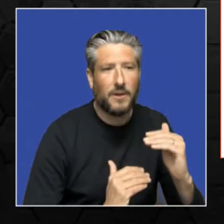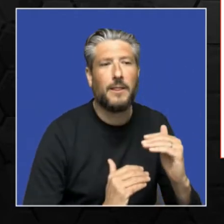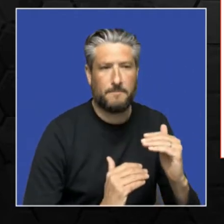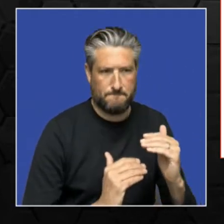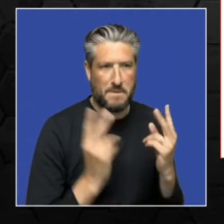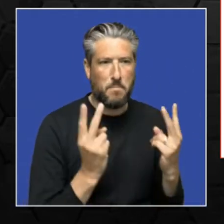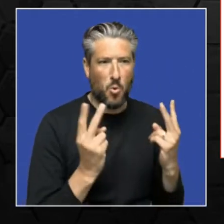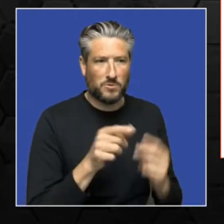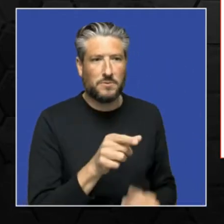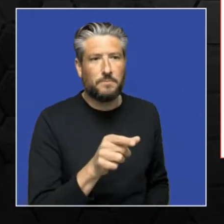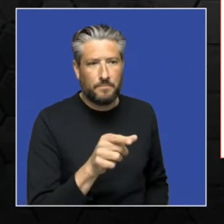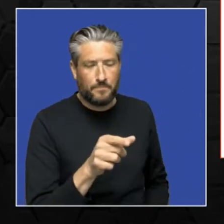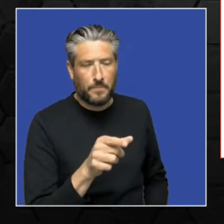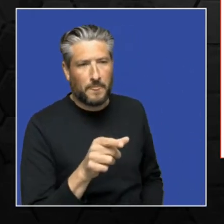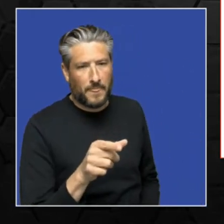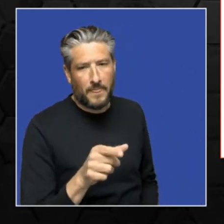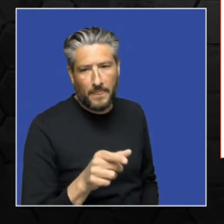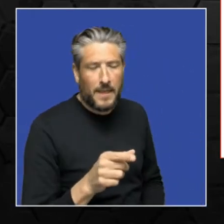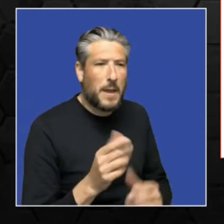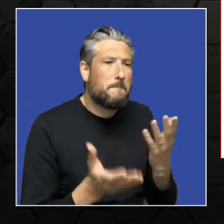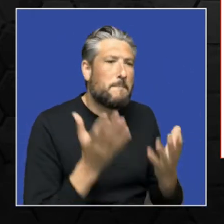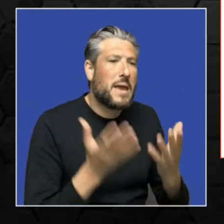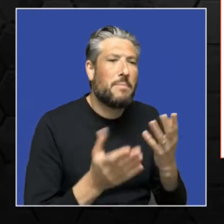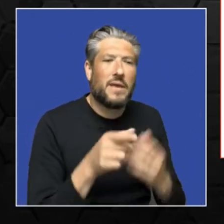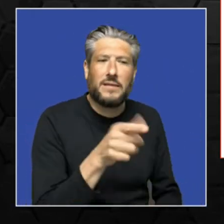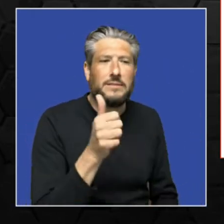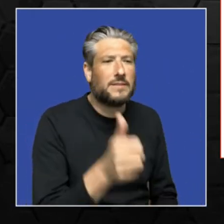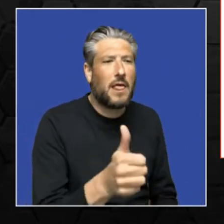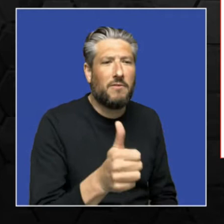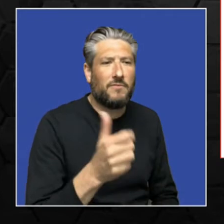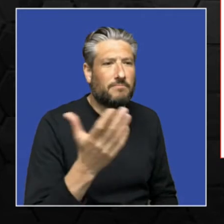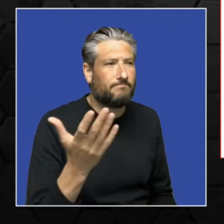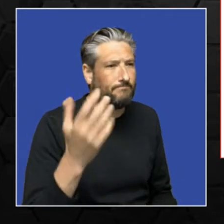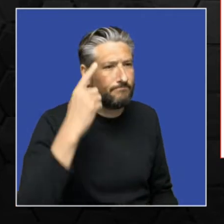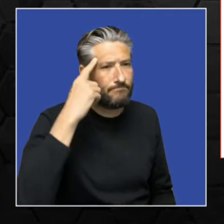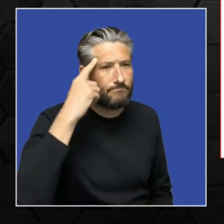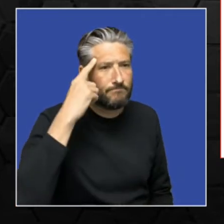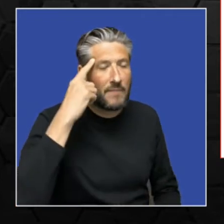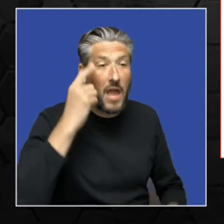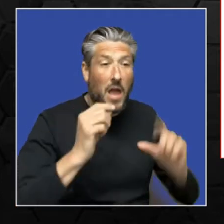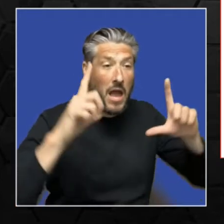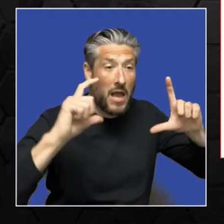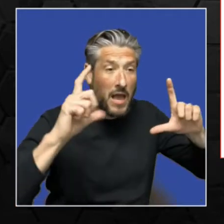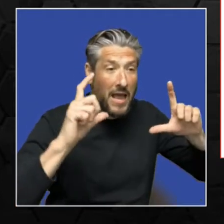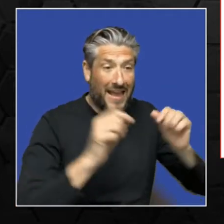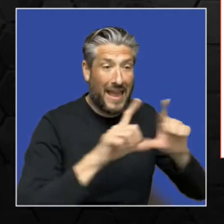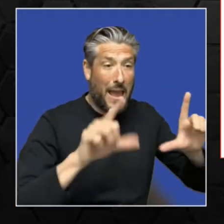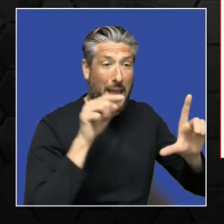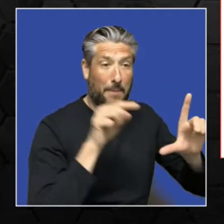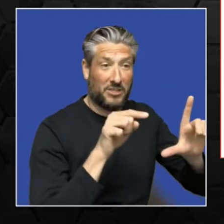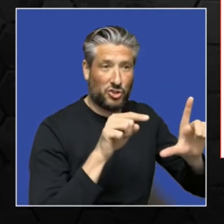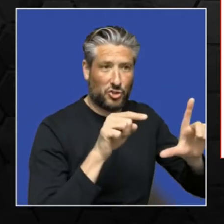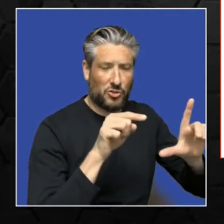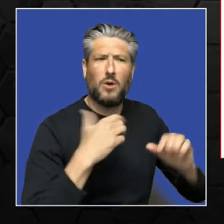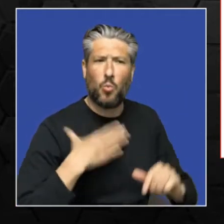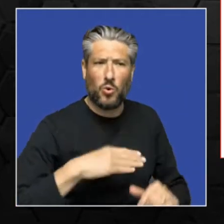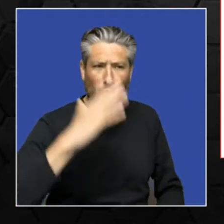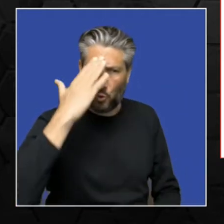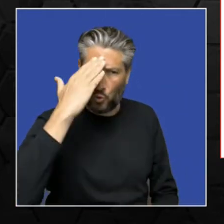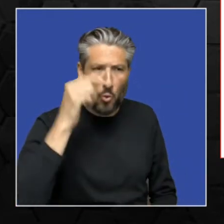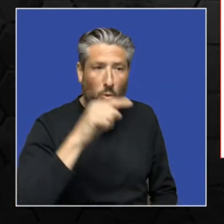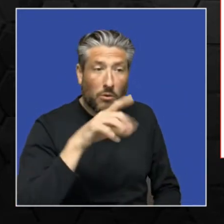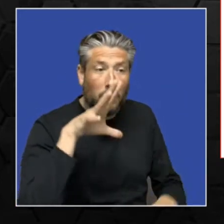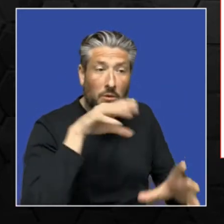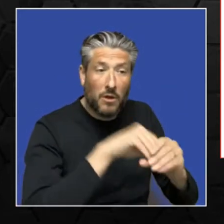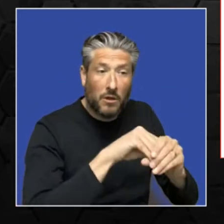an image classifier, maybe you wanted to classify if an image contains a cat or not. So if you wanted to